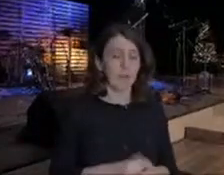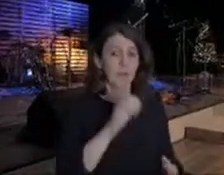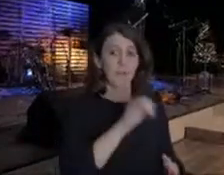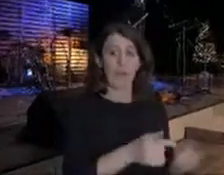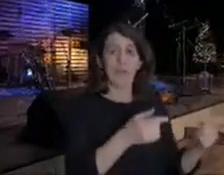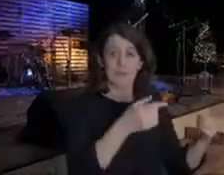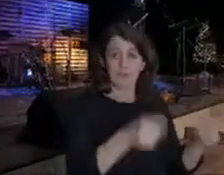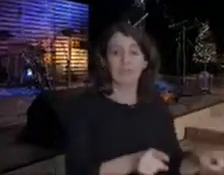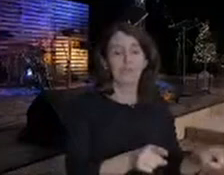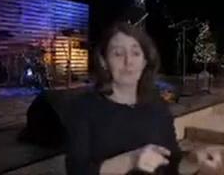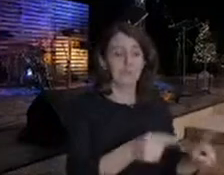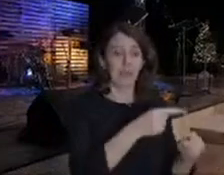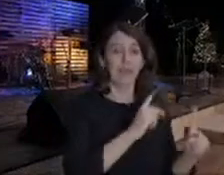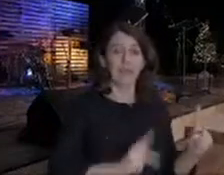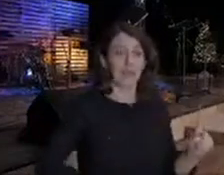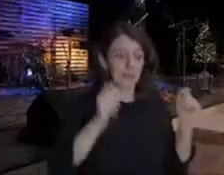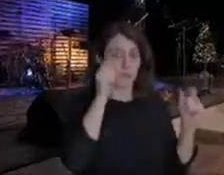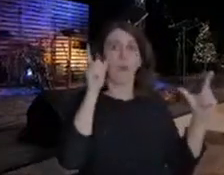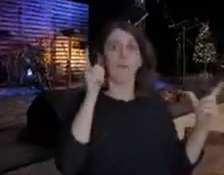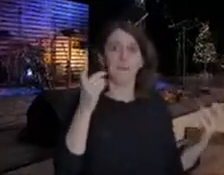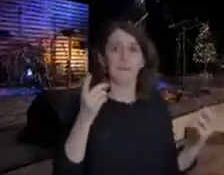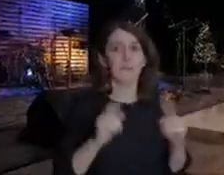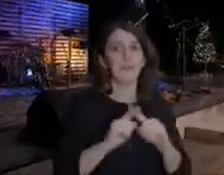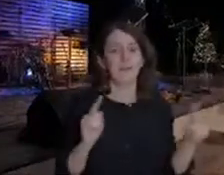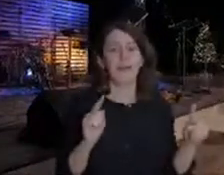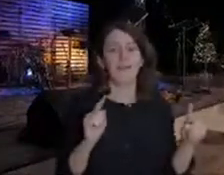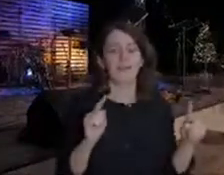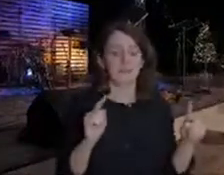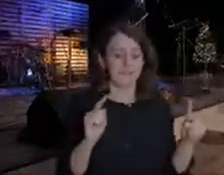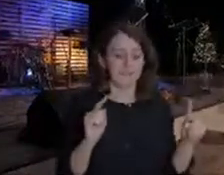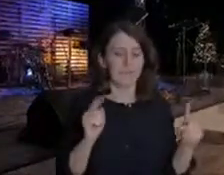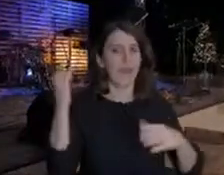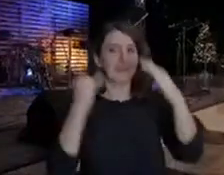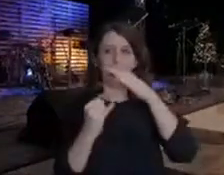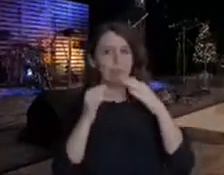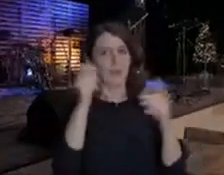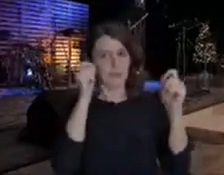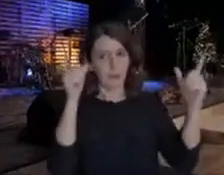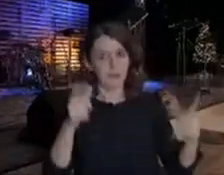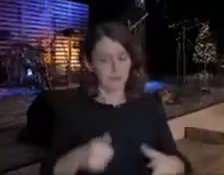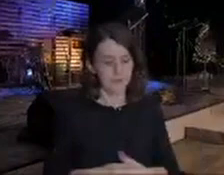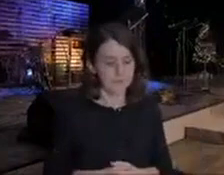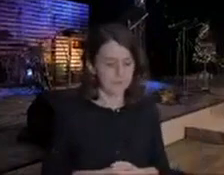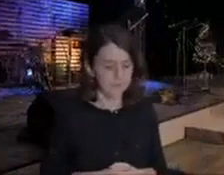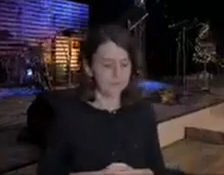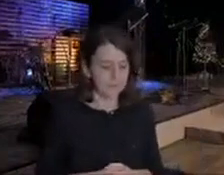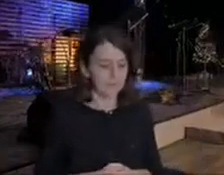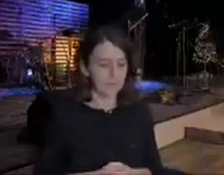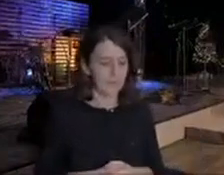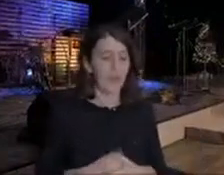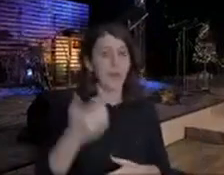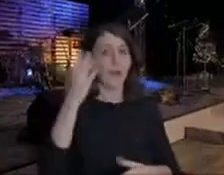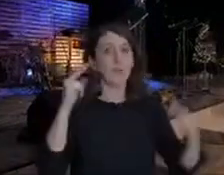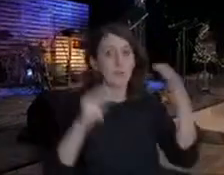might have come as a surprise to Ahaz, but it did not come as a surprise to Isaiah, right? This is actually what